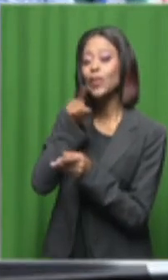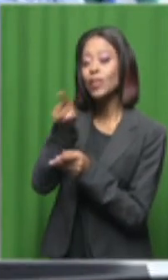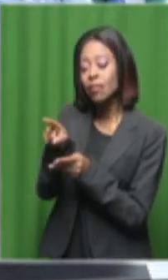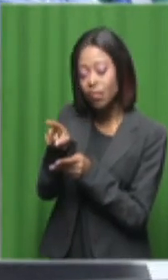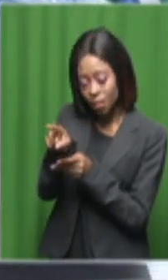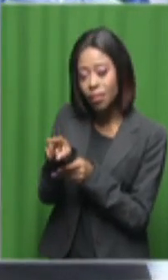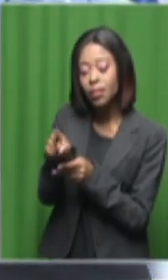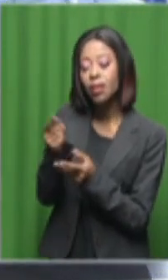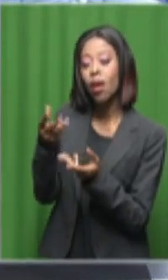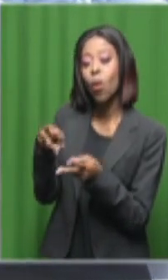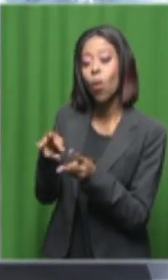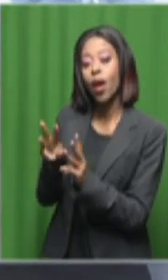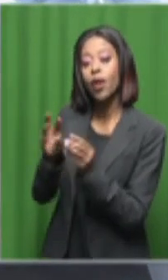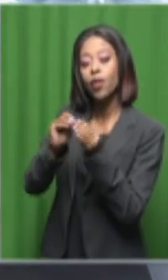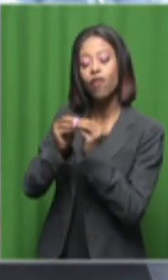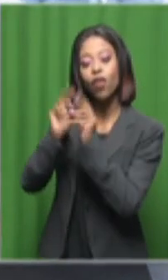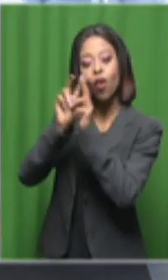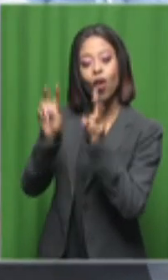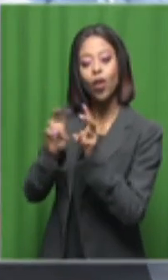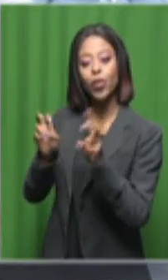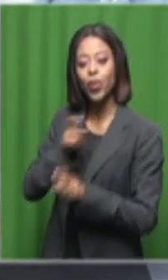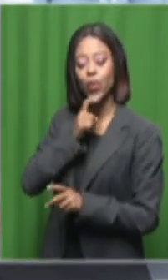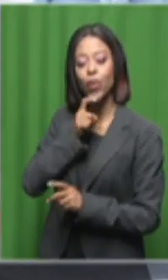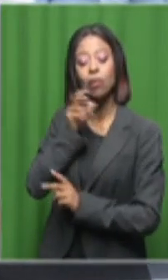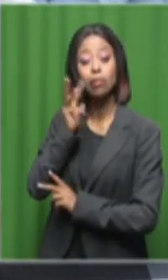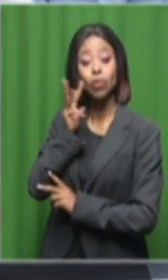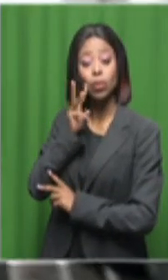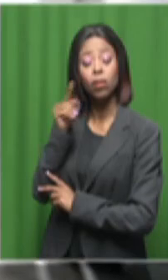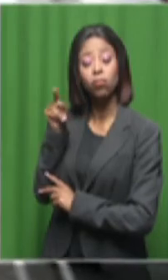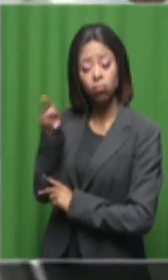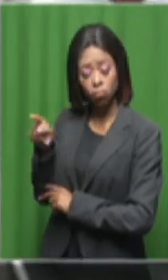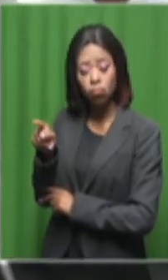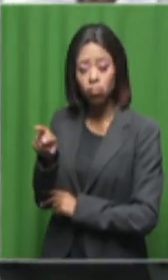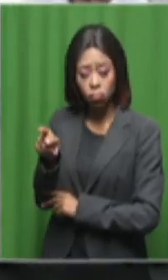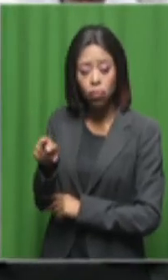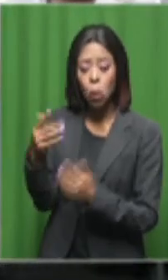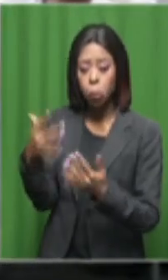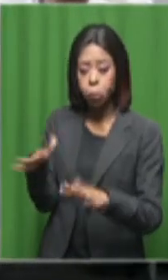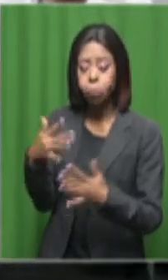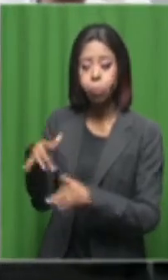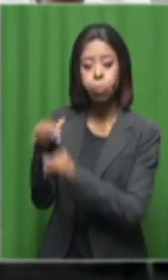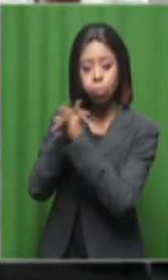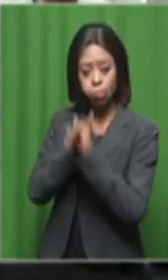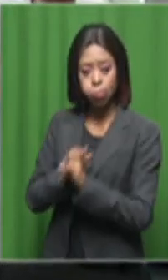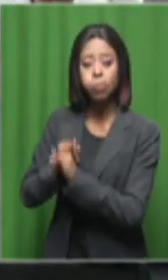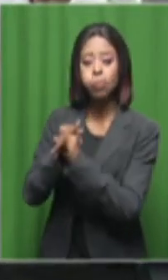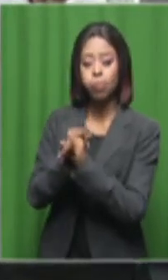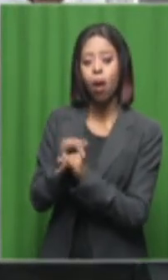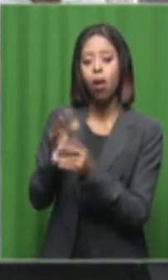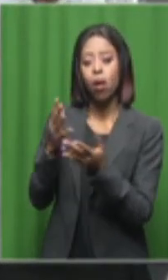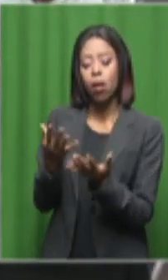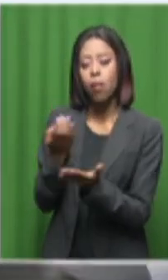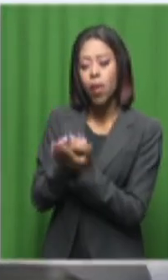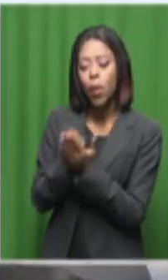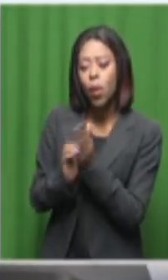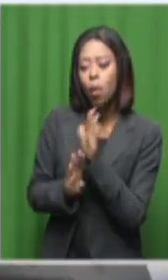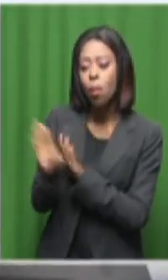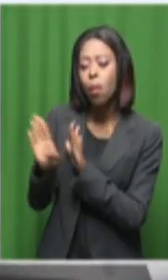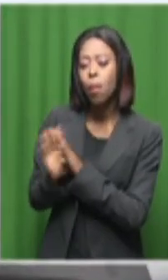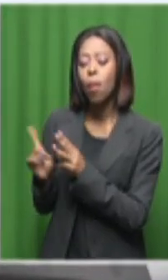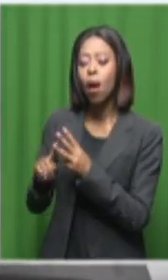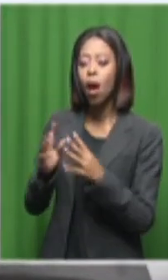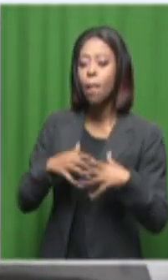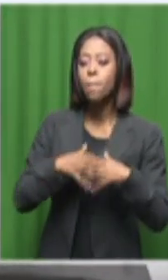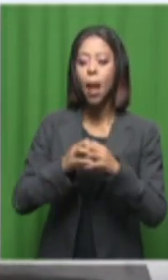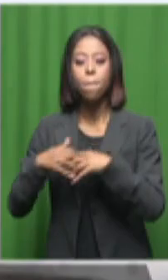green hydrogen. The economic potential is said to be enormous, with great scope for industrialization, economic growth and the creation